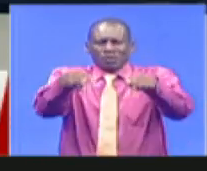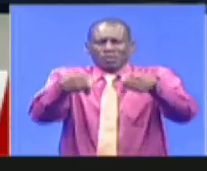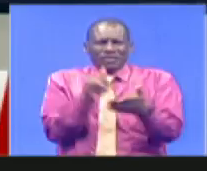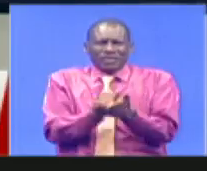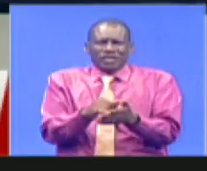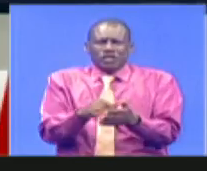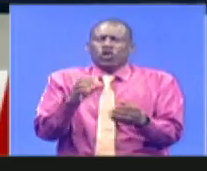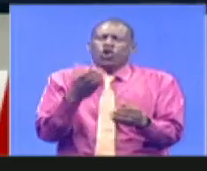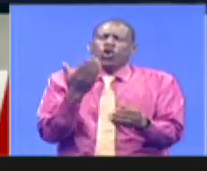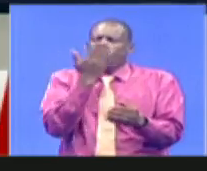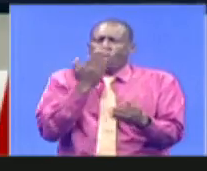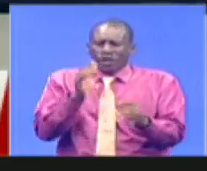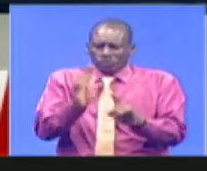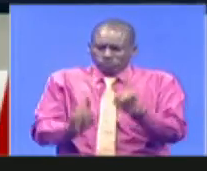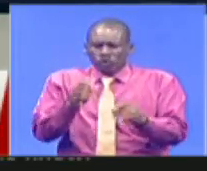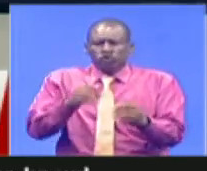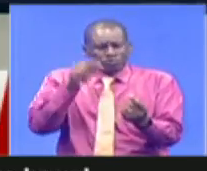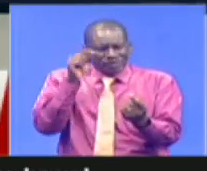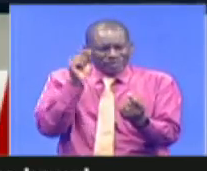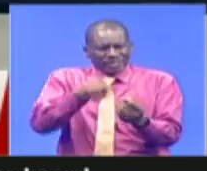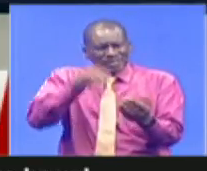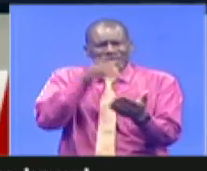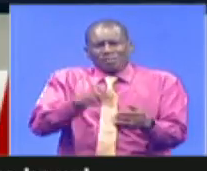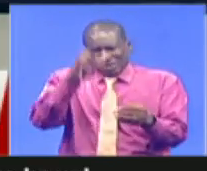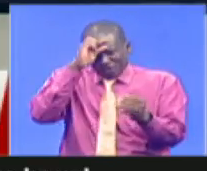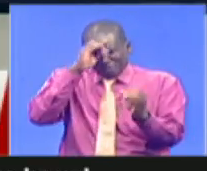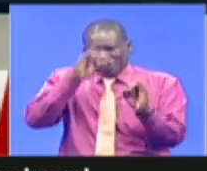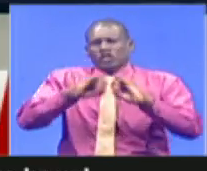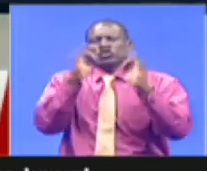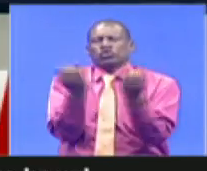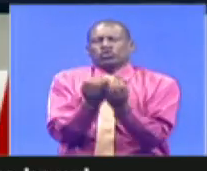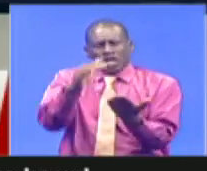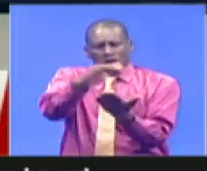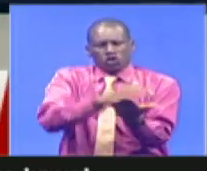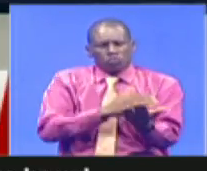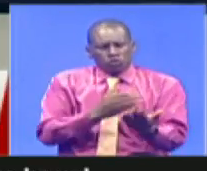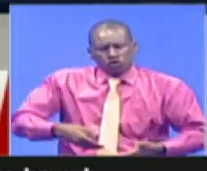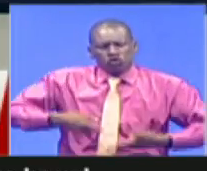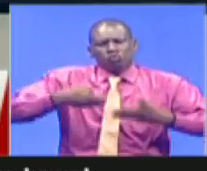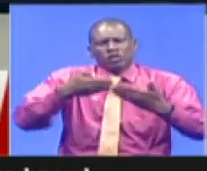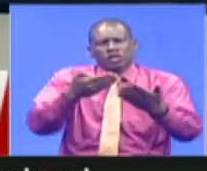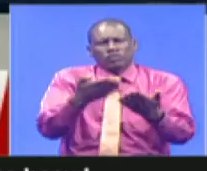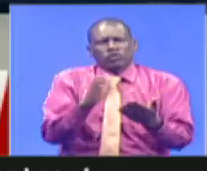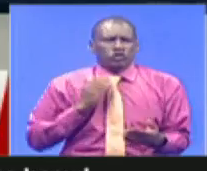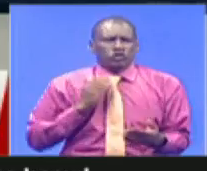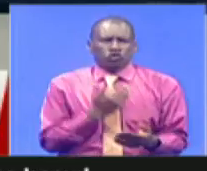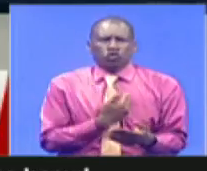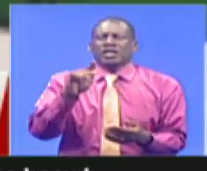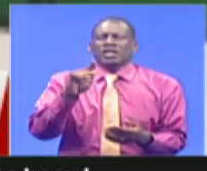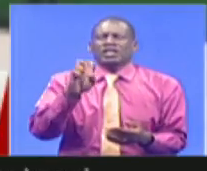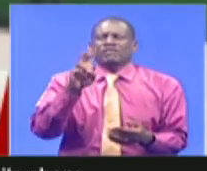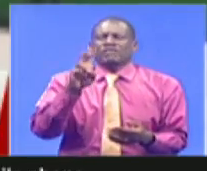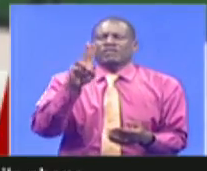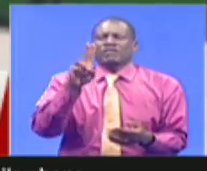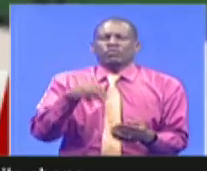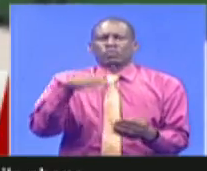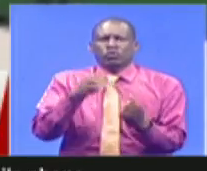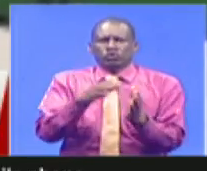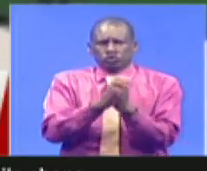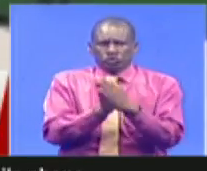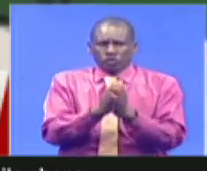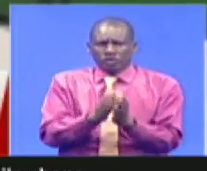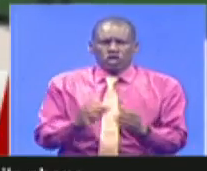oil be retested by relevant government agencies and a report be tabled before it at a later date. Kevin Mutai with the details.